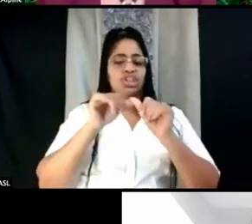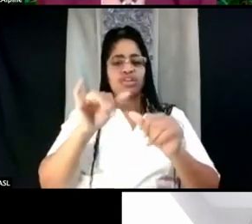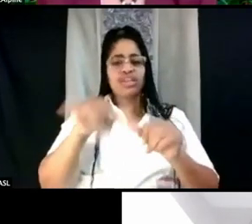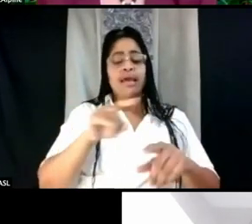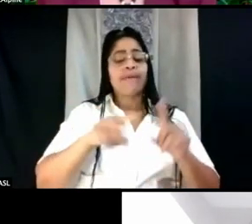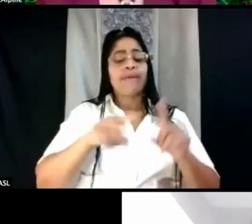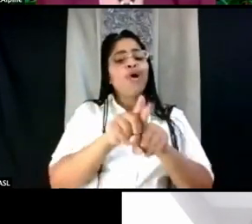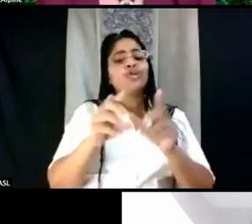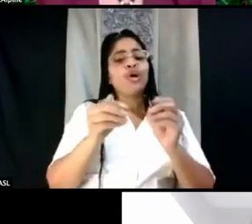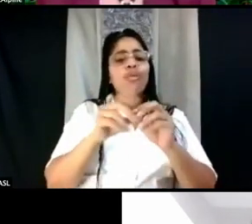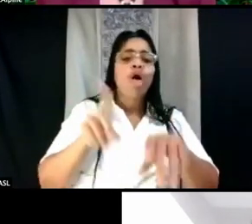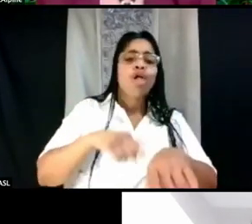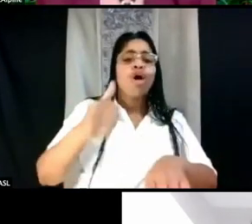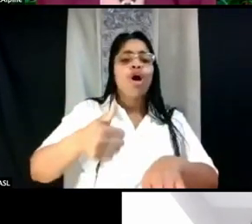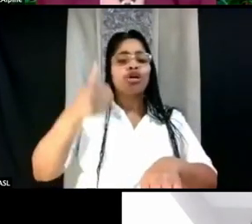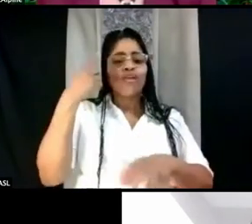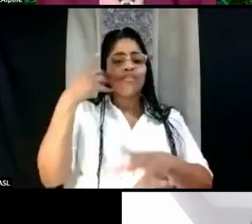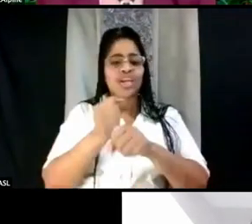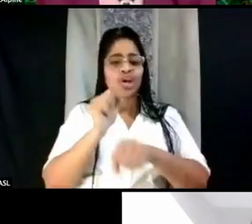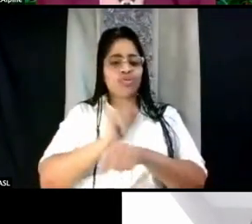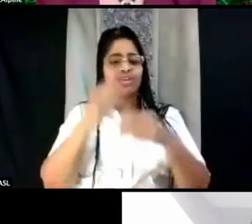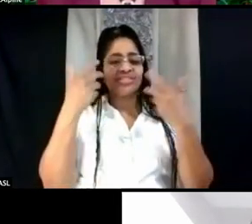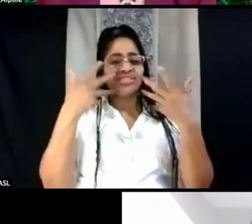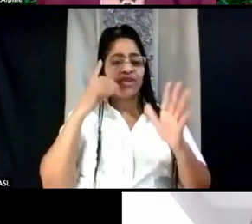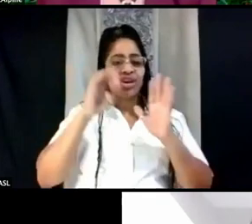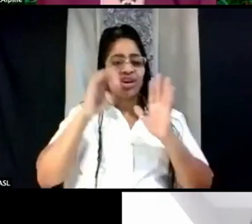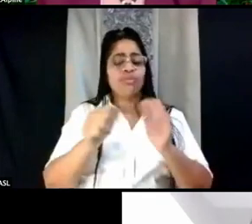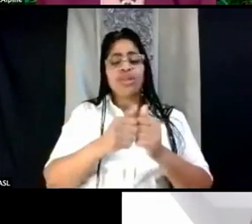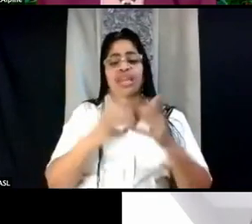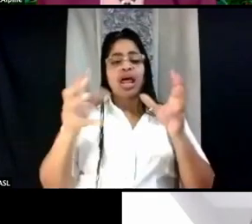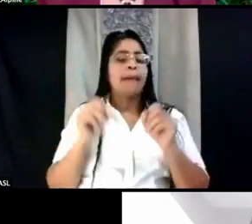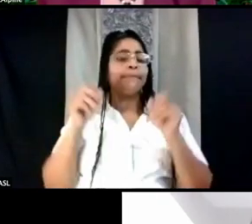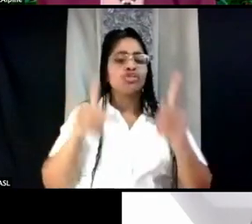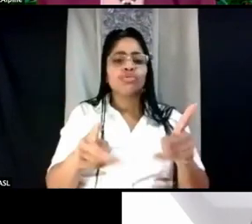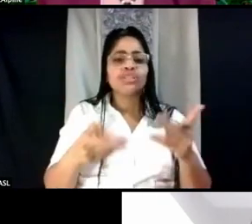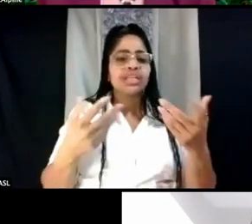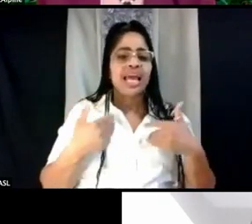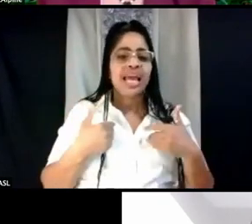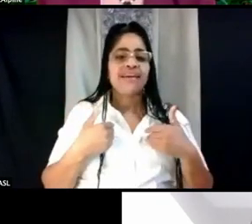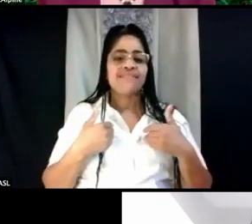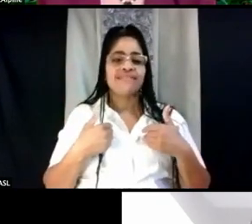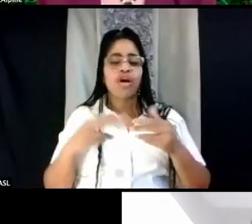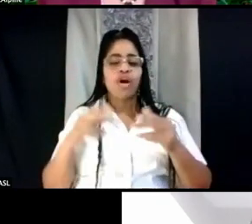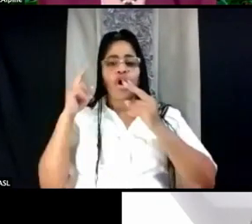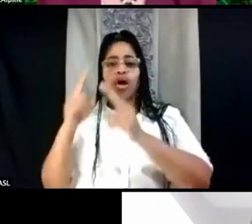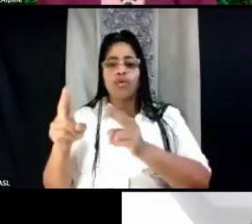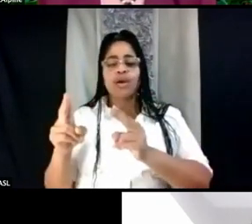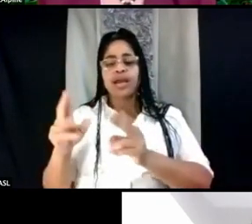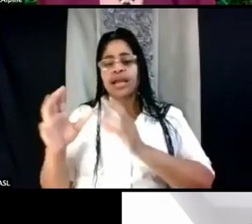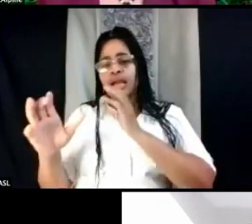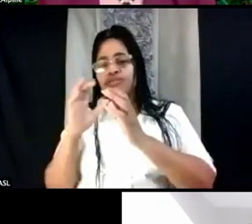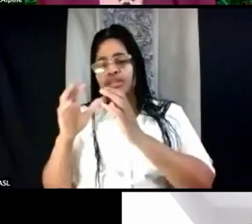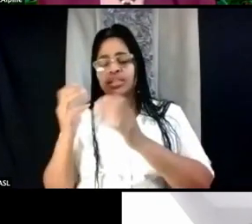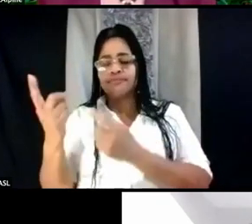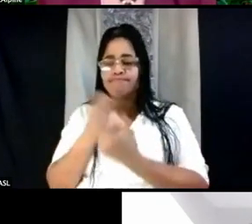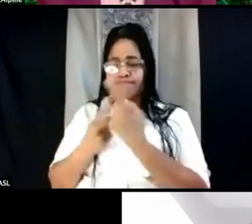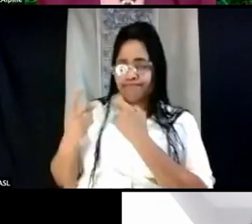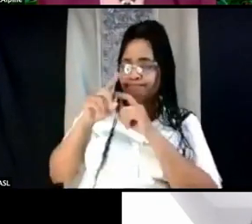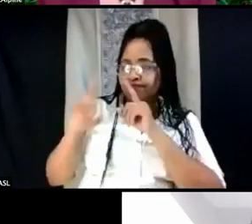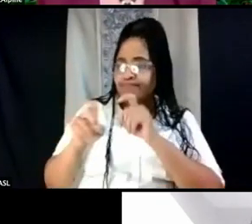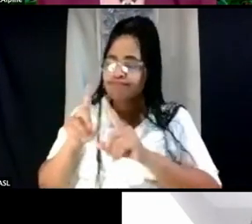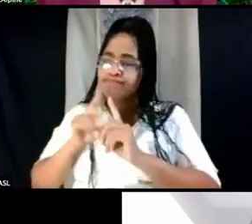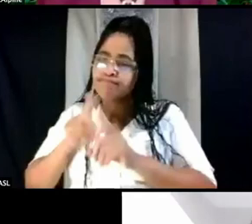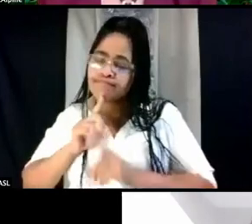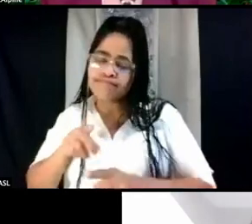longer to get work done, for example, without the opportunity to have a hallway conversation, to get questions answered in quick,